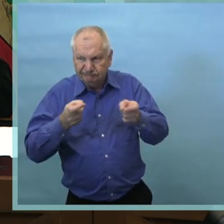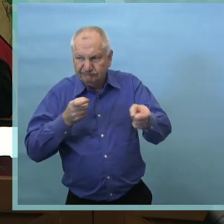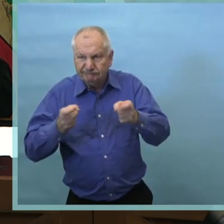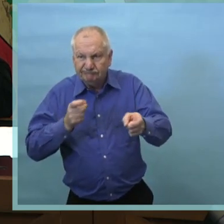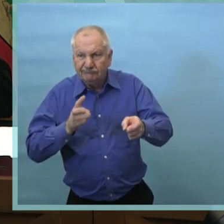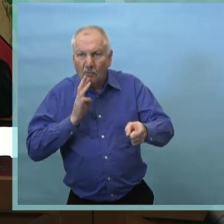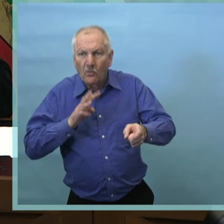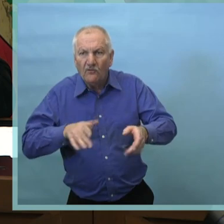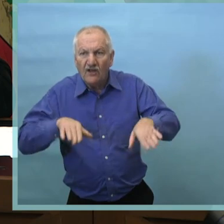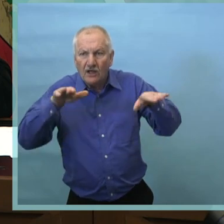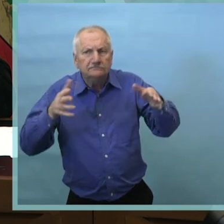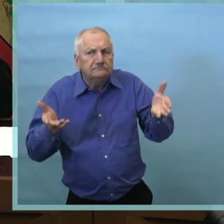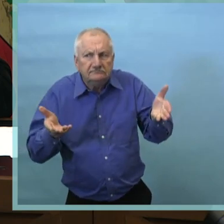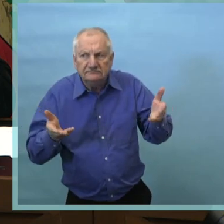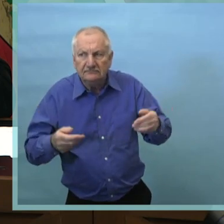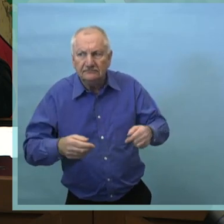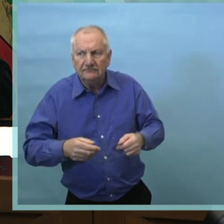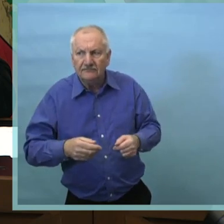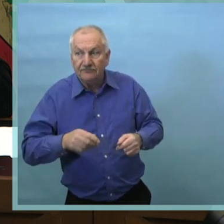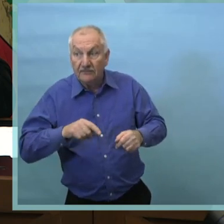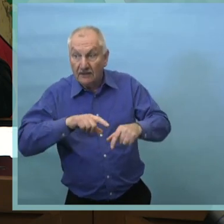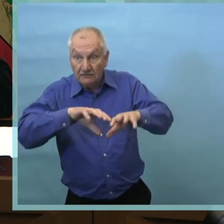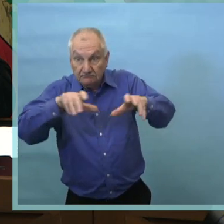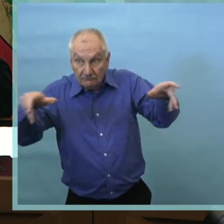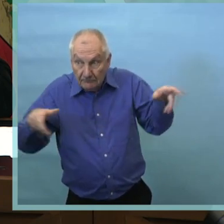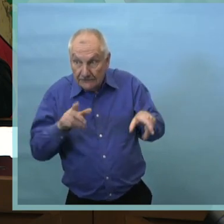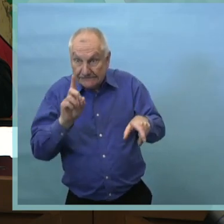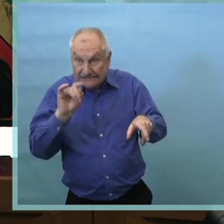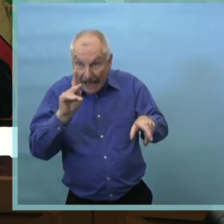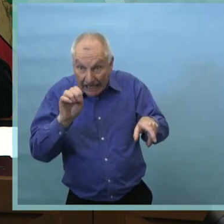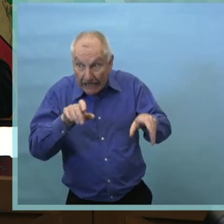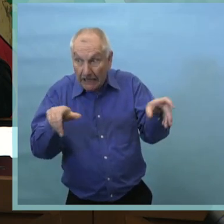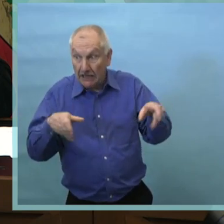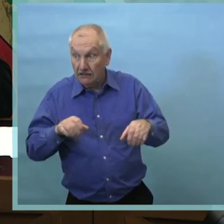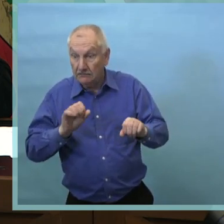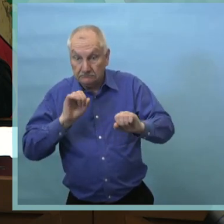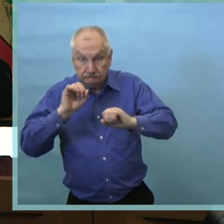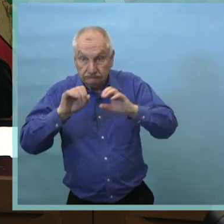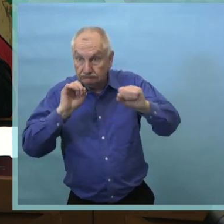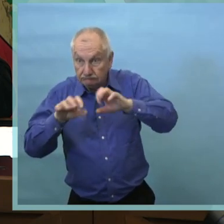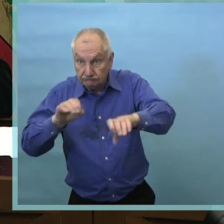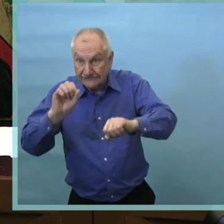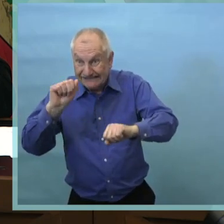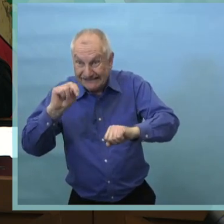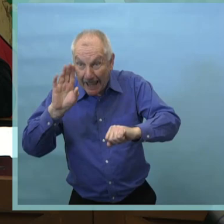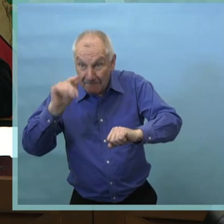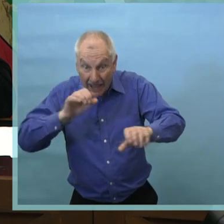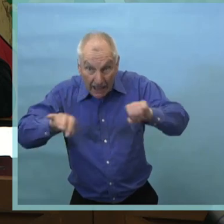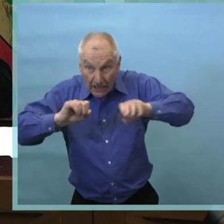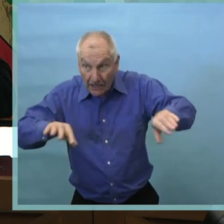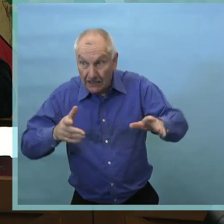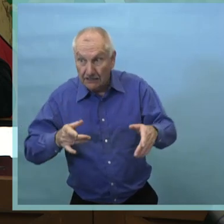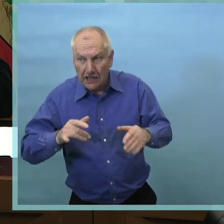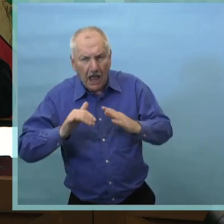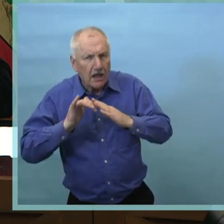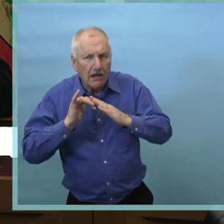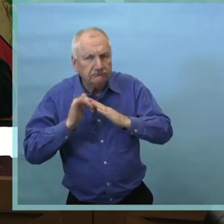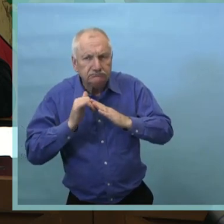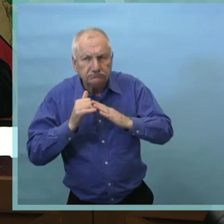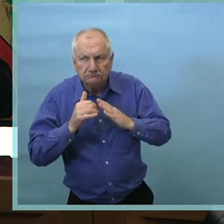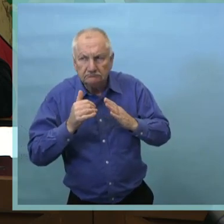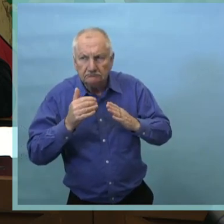to really slow things down at any point during ring dike building or something like that. Just wondering how it's